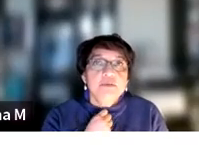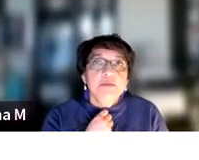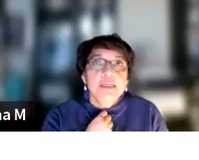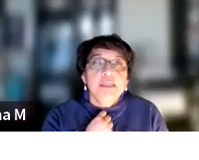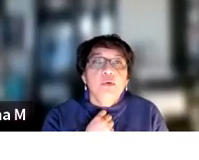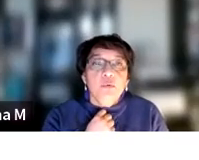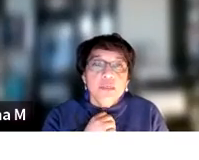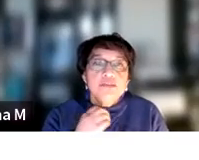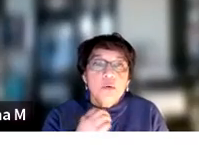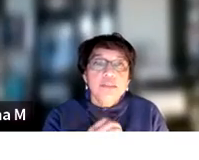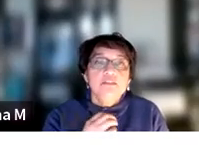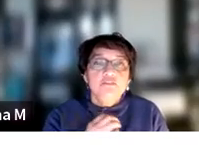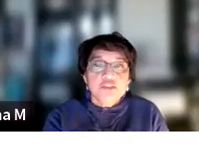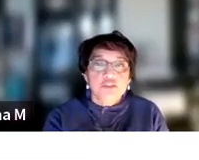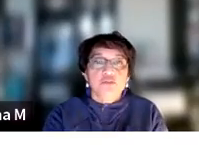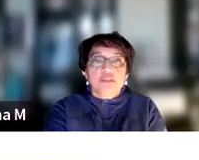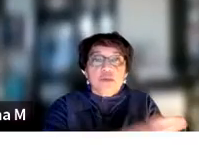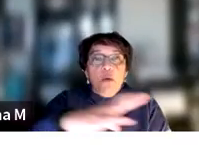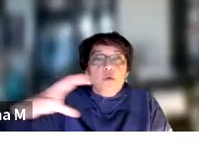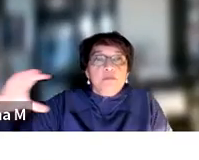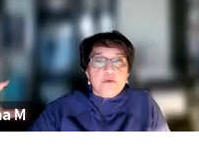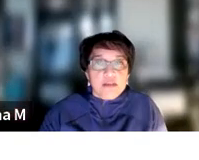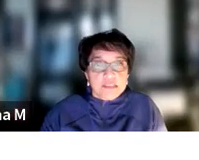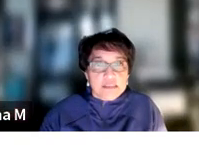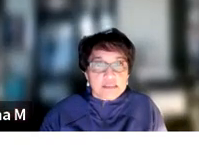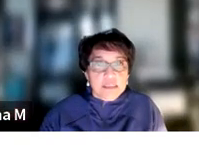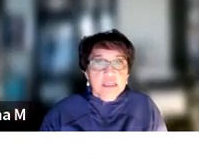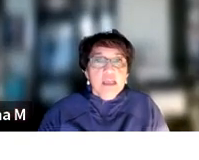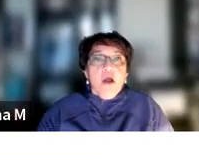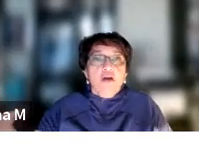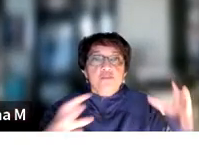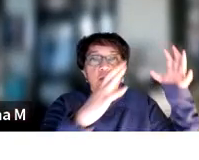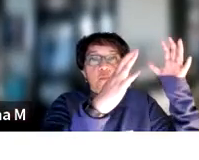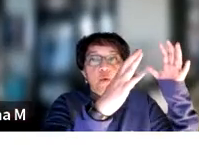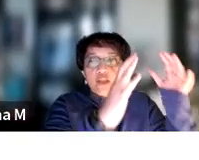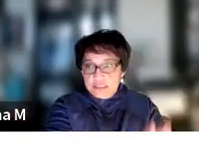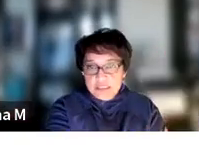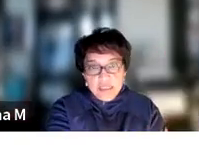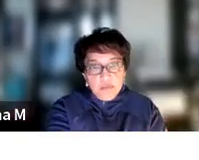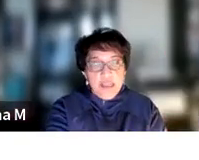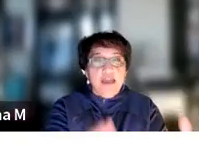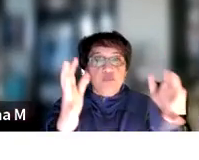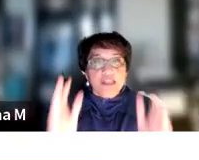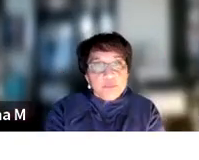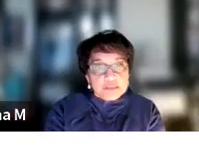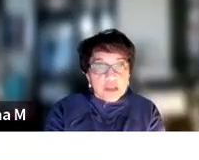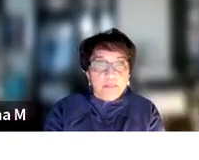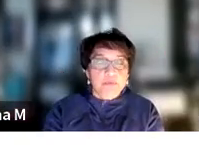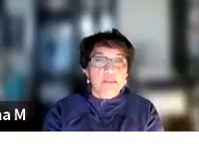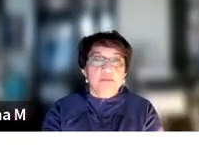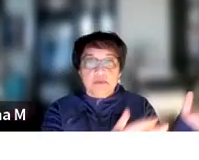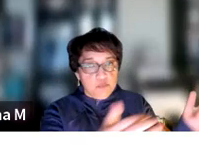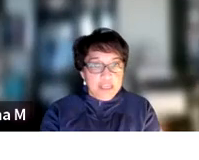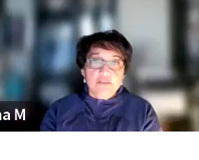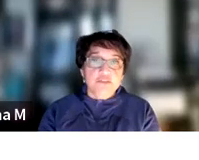asking from the beginning: who is holding the vision to this whole process of what's the data we have? When do we stop